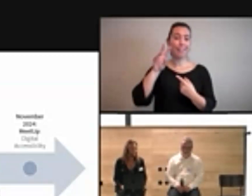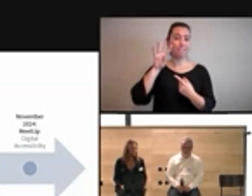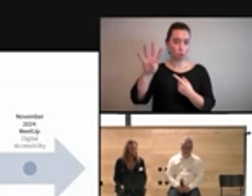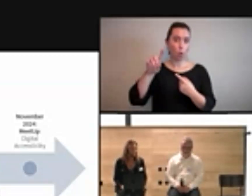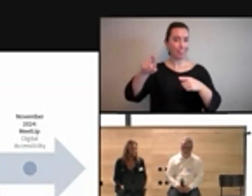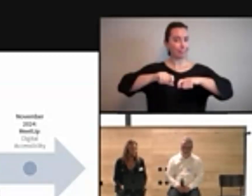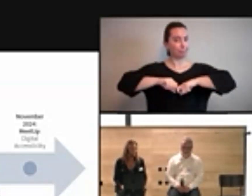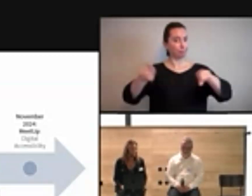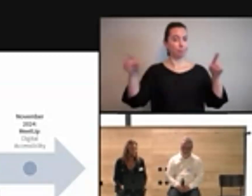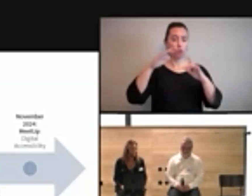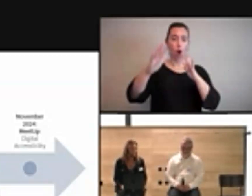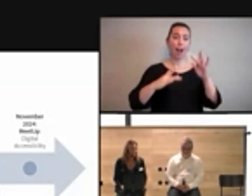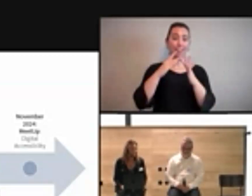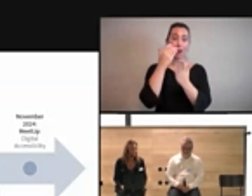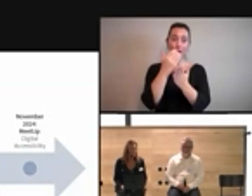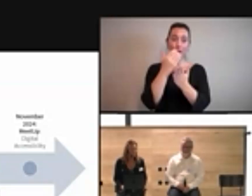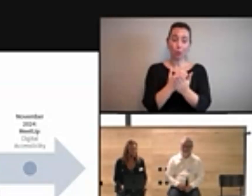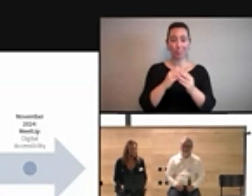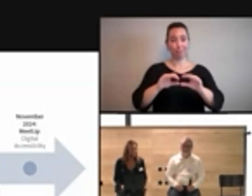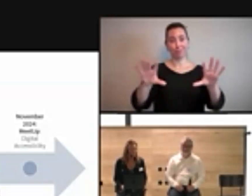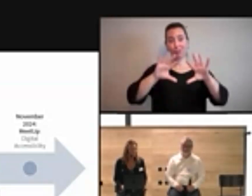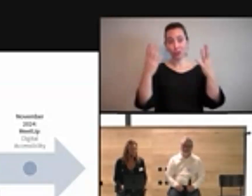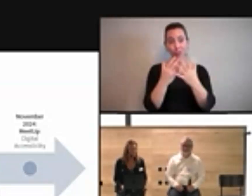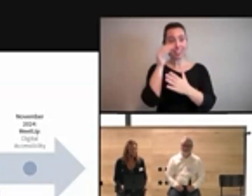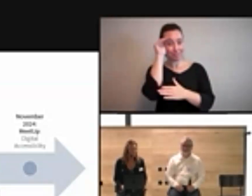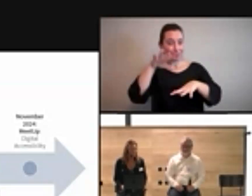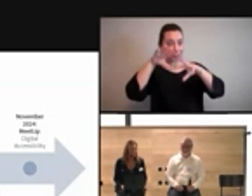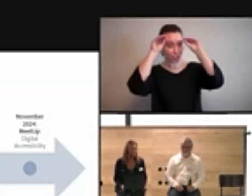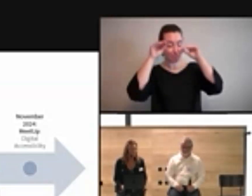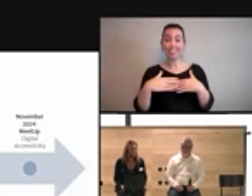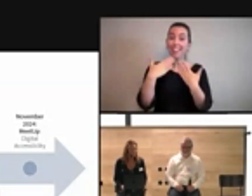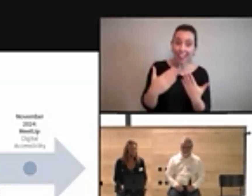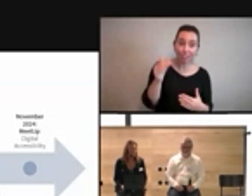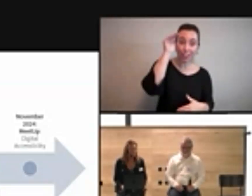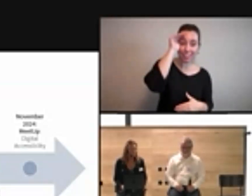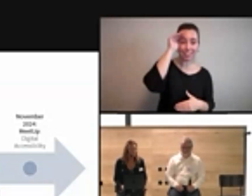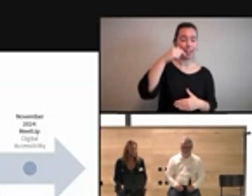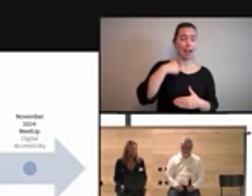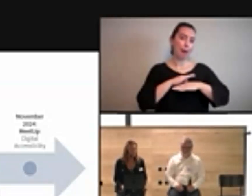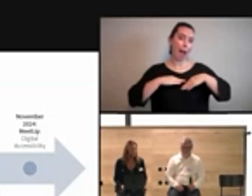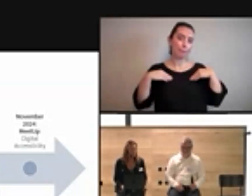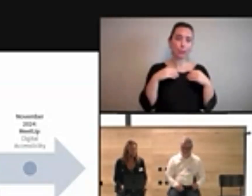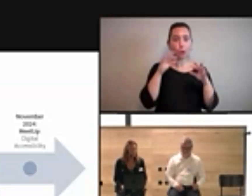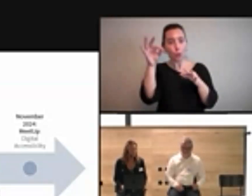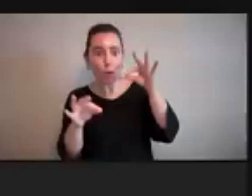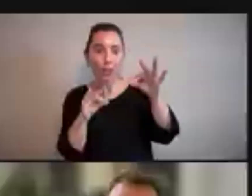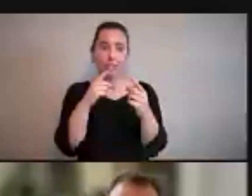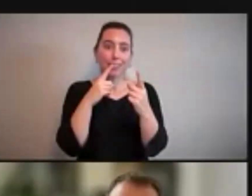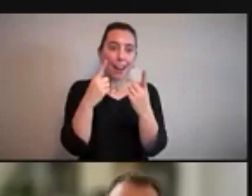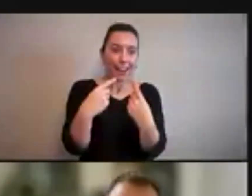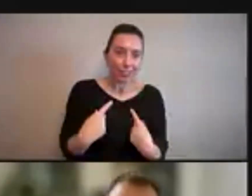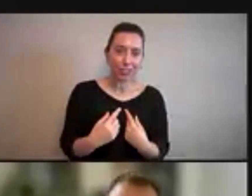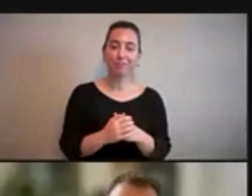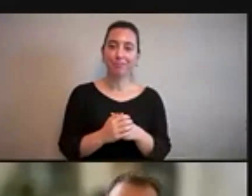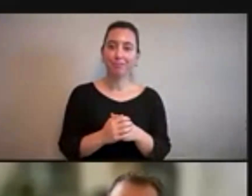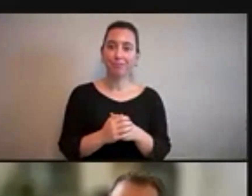much for listening, and I'm happy to answer questions together with my esteemed colleagues in this session. Thank you,